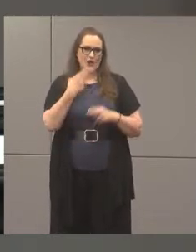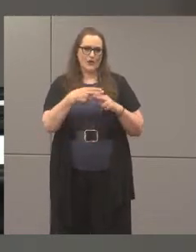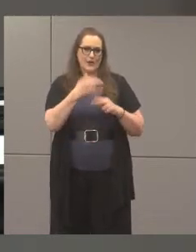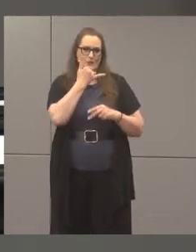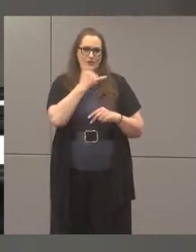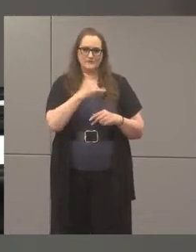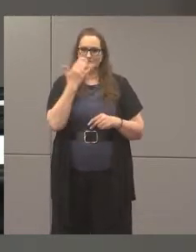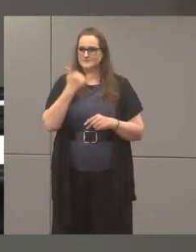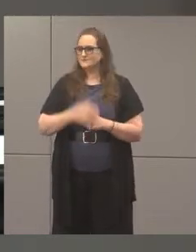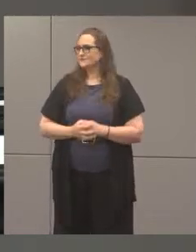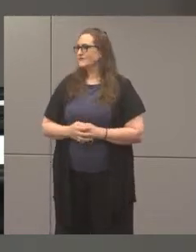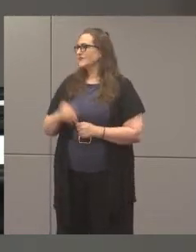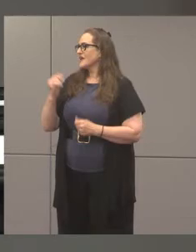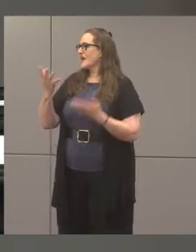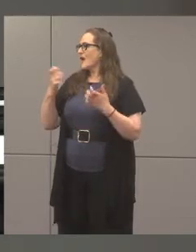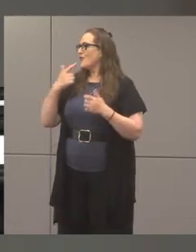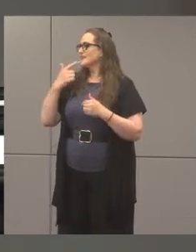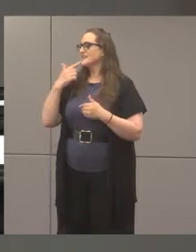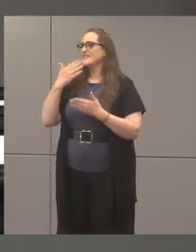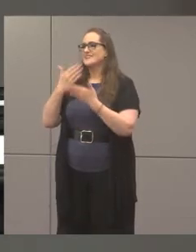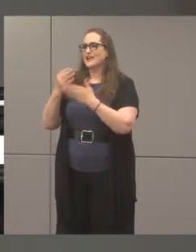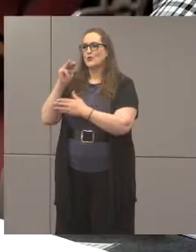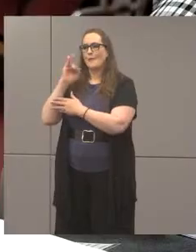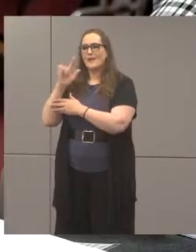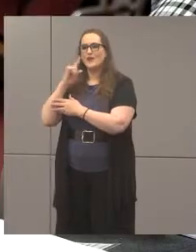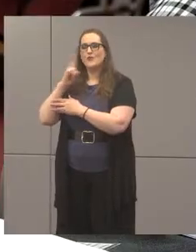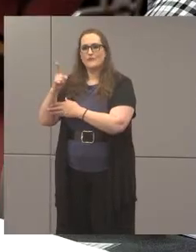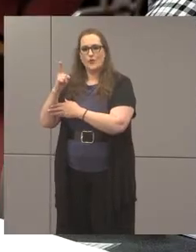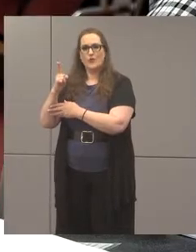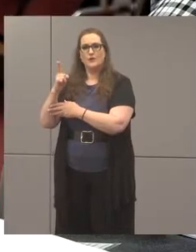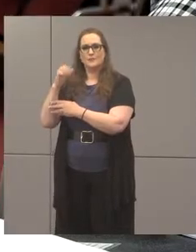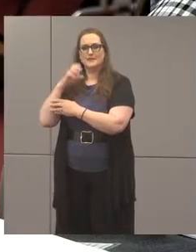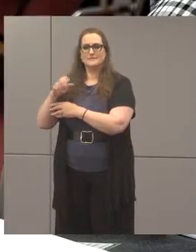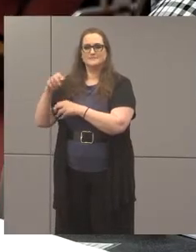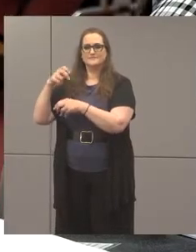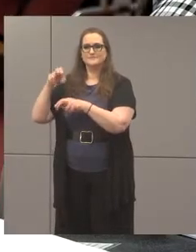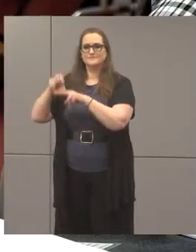I just wanted to say thank you to Michael for chairing that meeting for me. I did